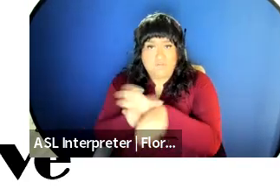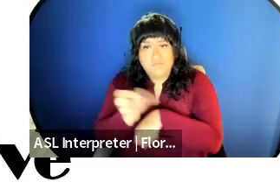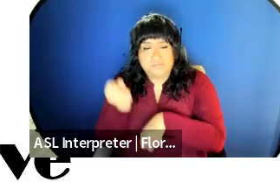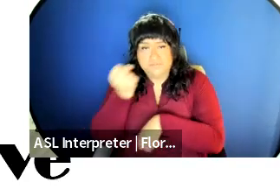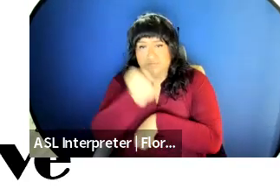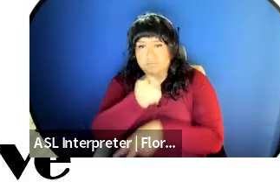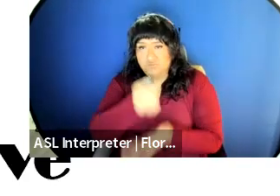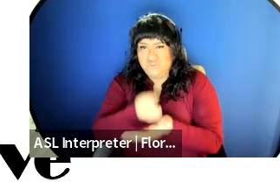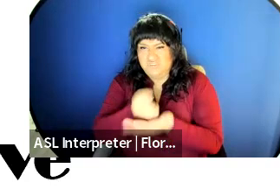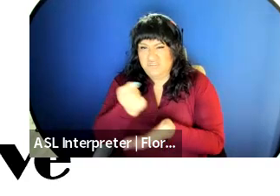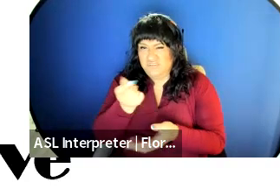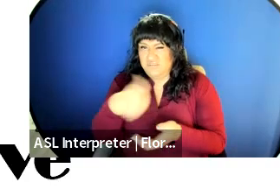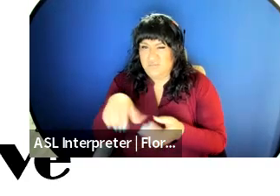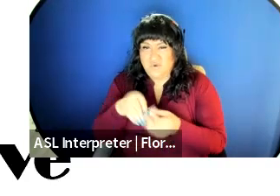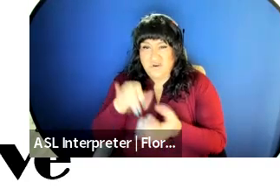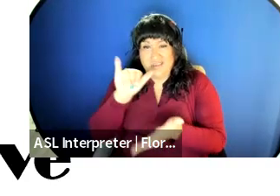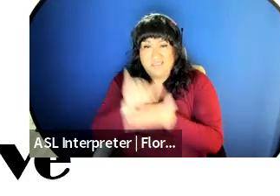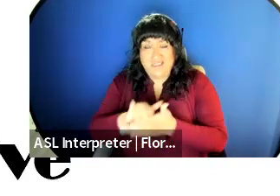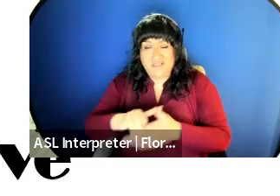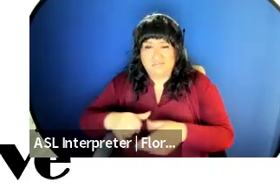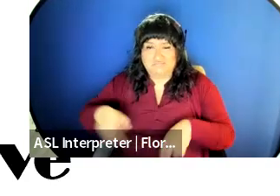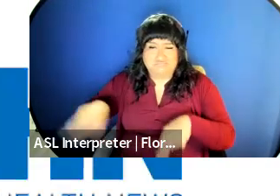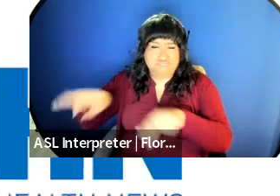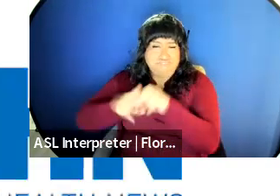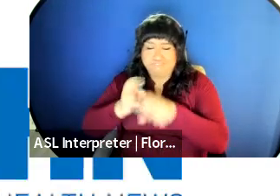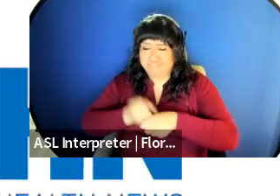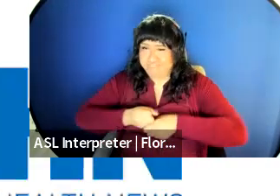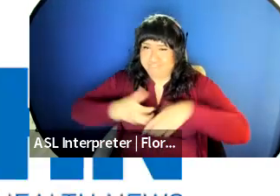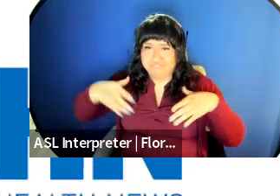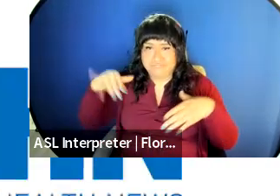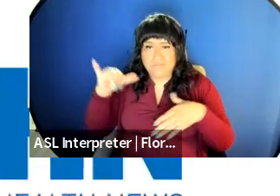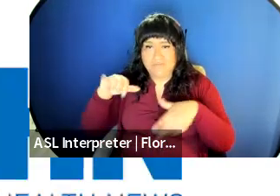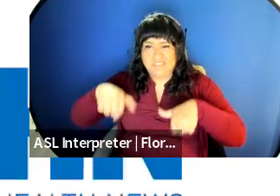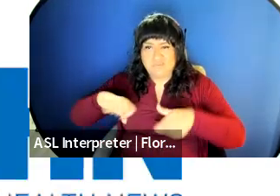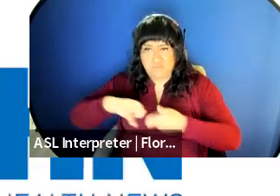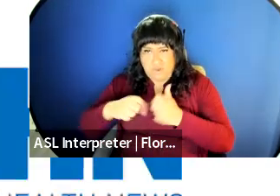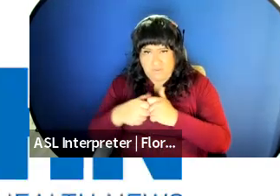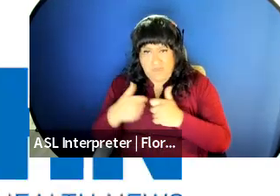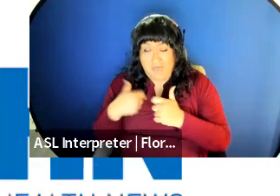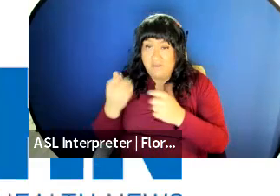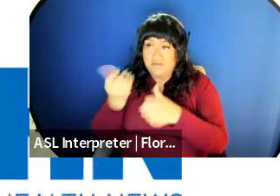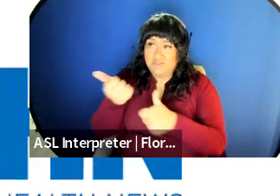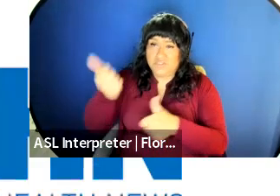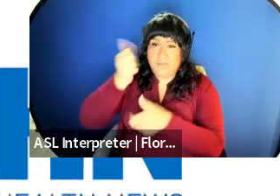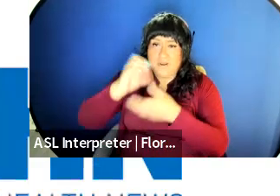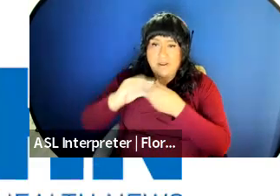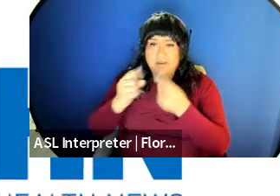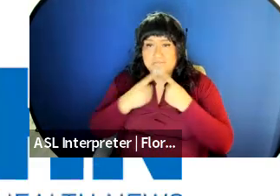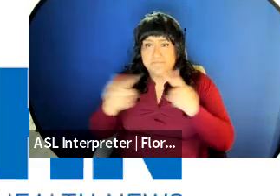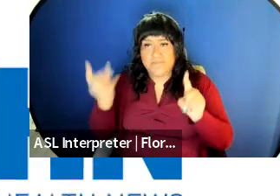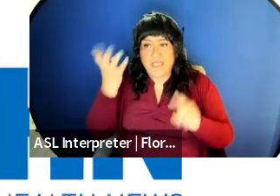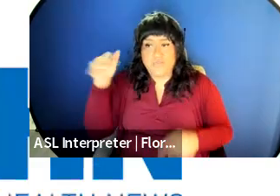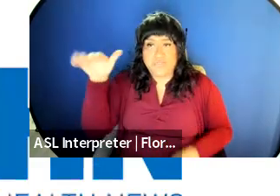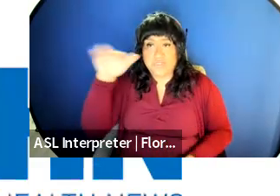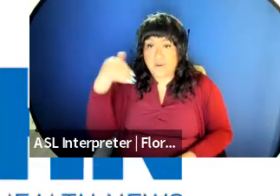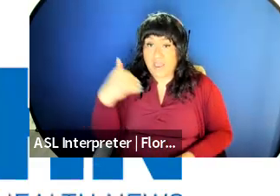that's exacerbated this problem. So that's the dominant narrative that's out there. Here's just a little selection of